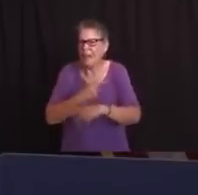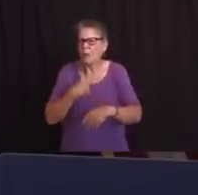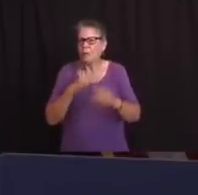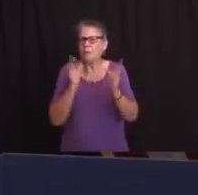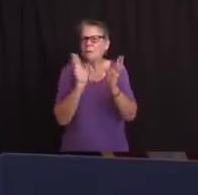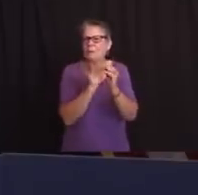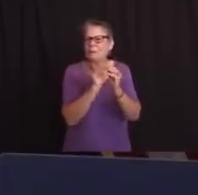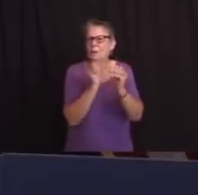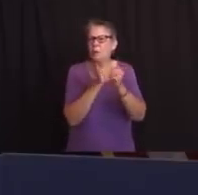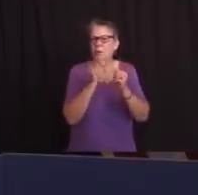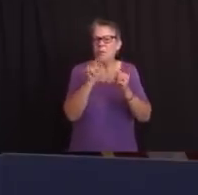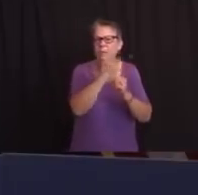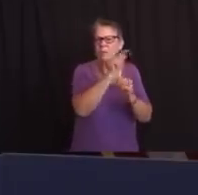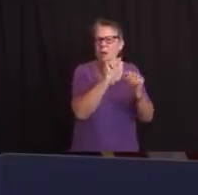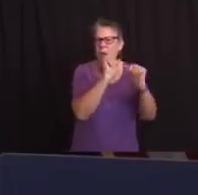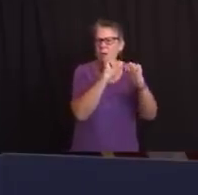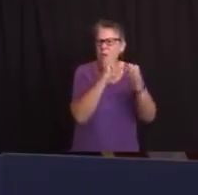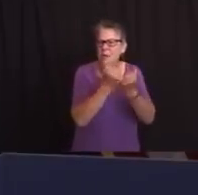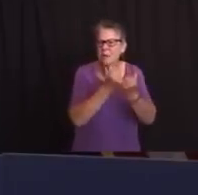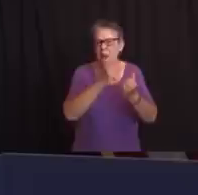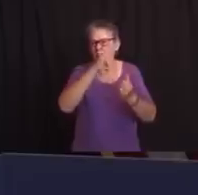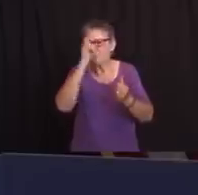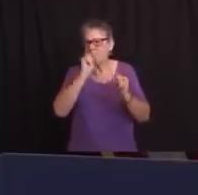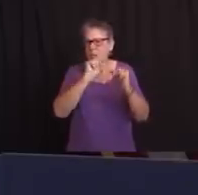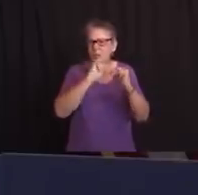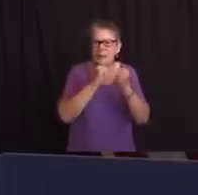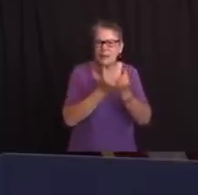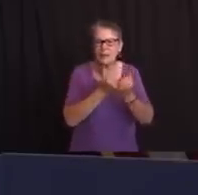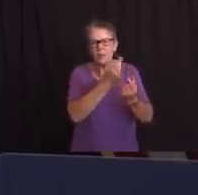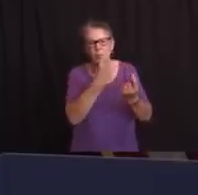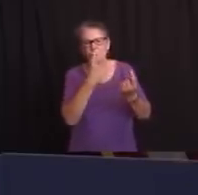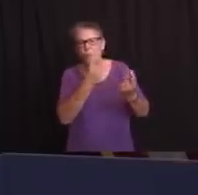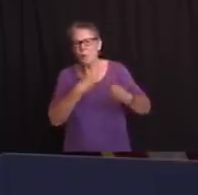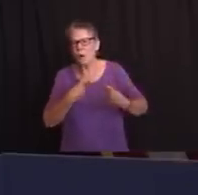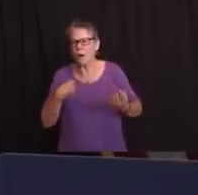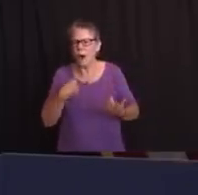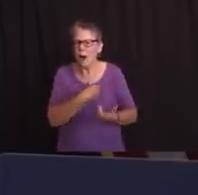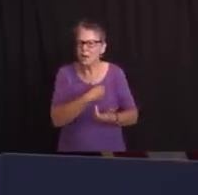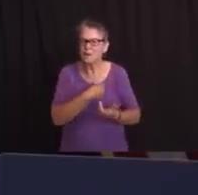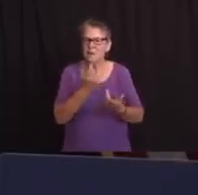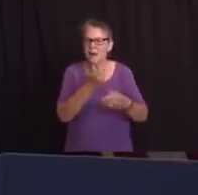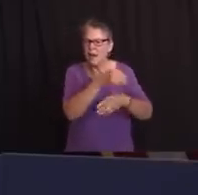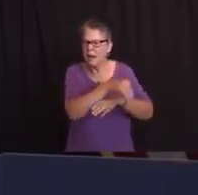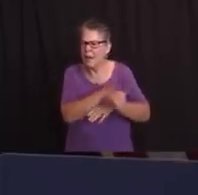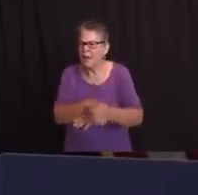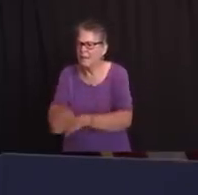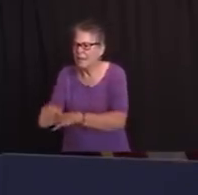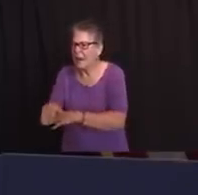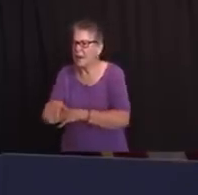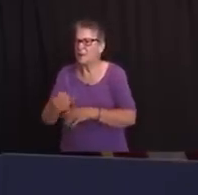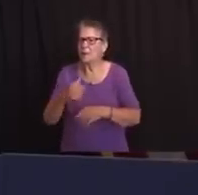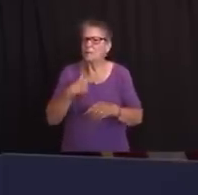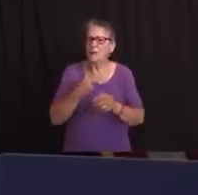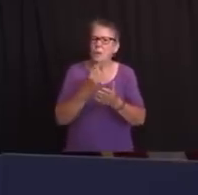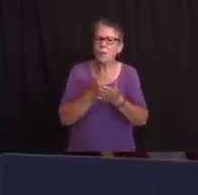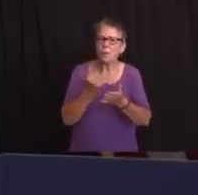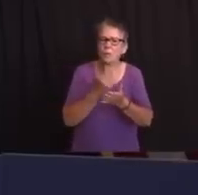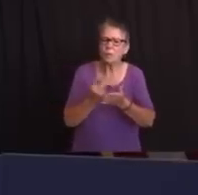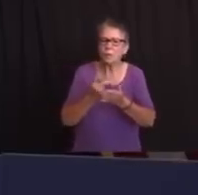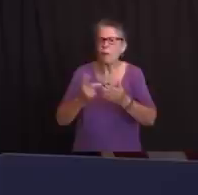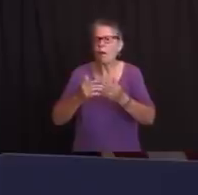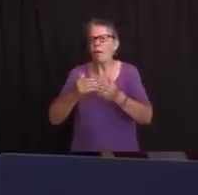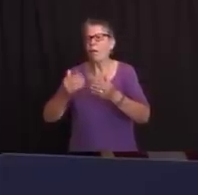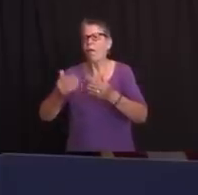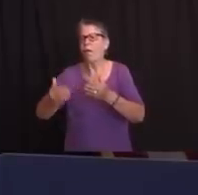by 10 p.m. Every night. So I expect in a couple of weeks we'll have more specificity on all